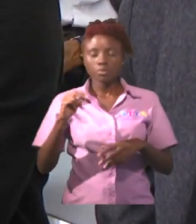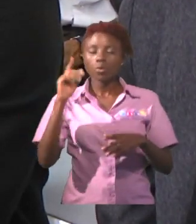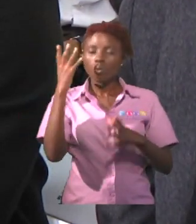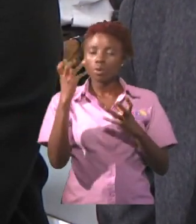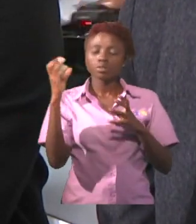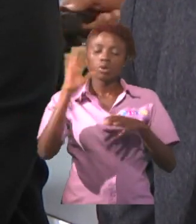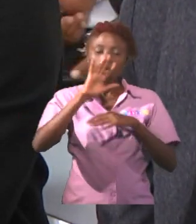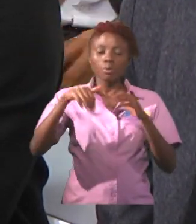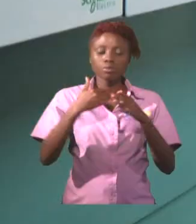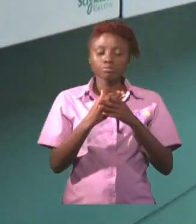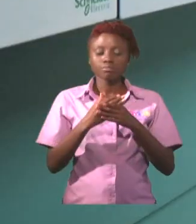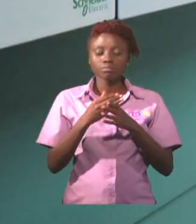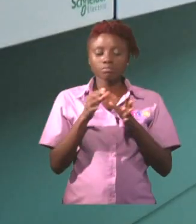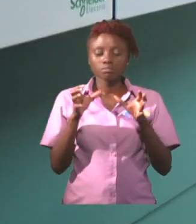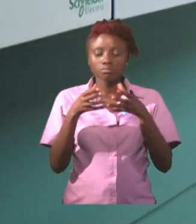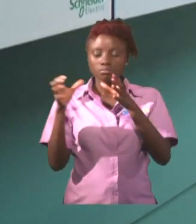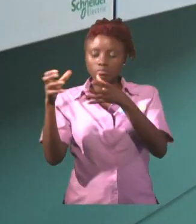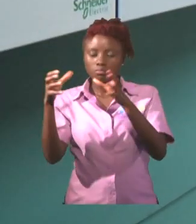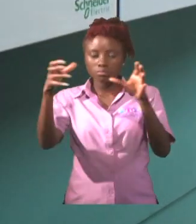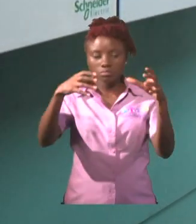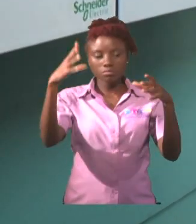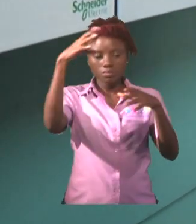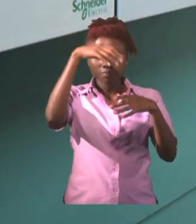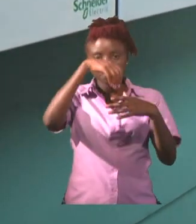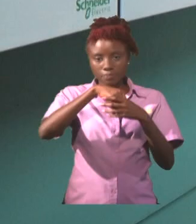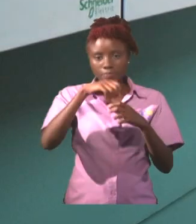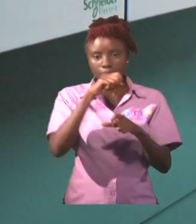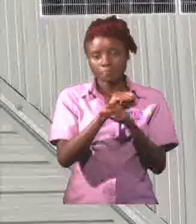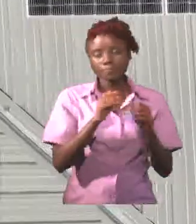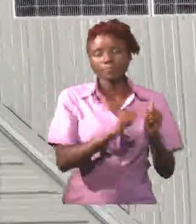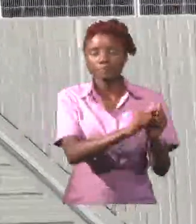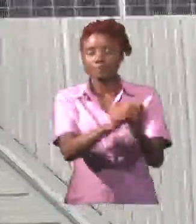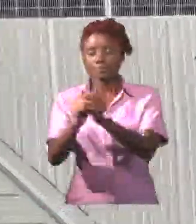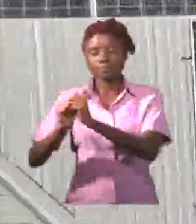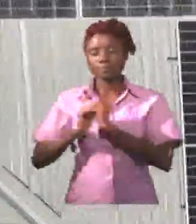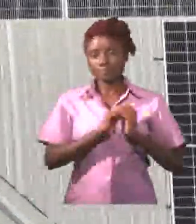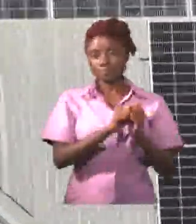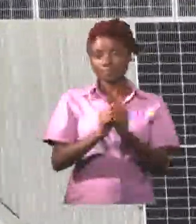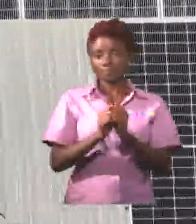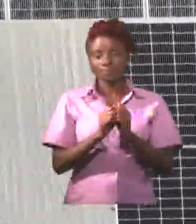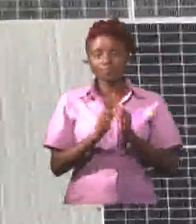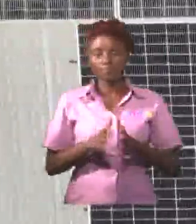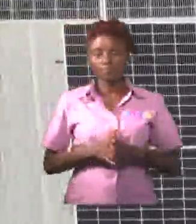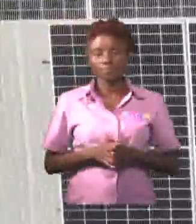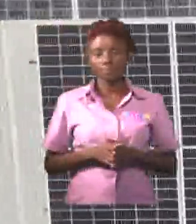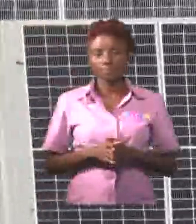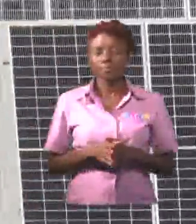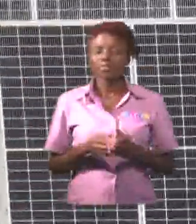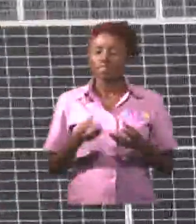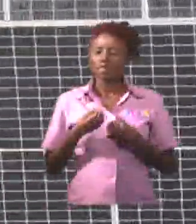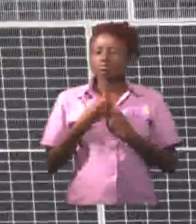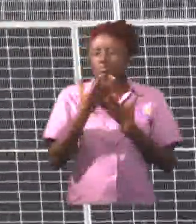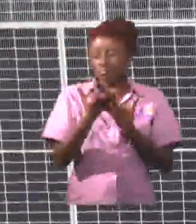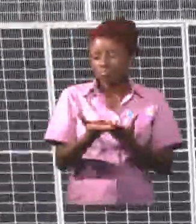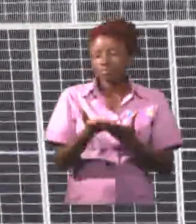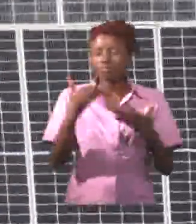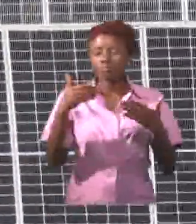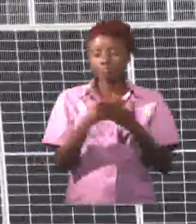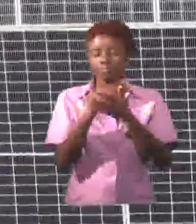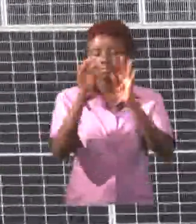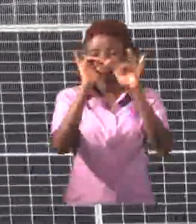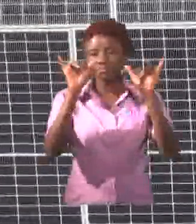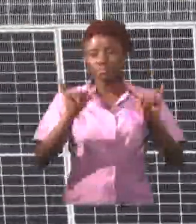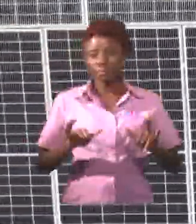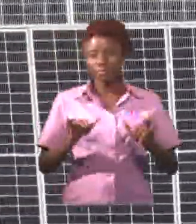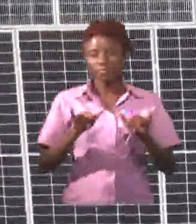involved for selecting a sustainable and environmentally friendly approach to electricity for the school. He expressed, with this new system,